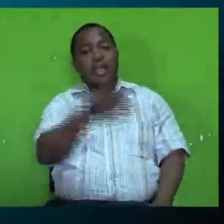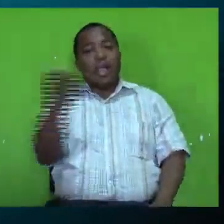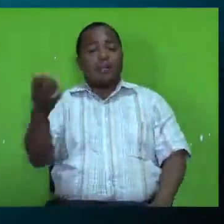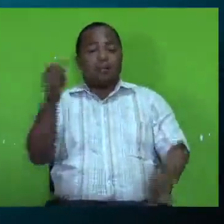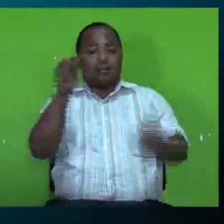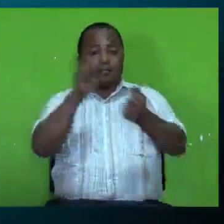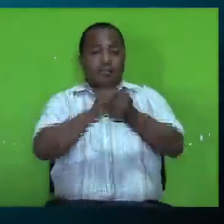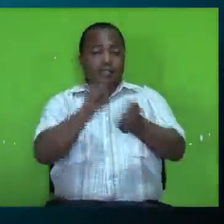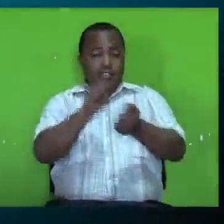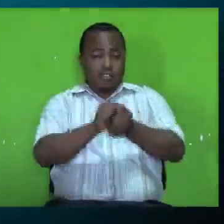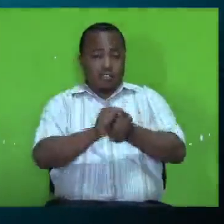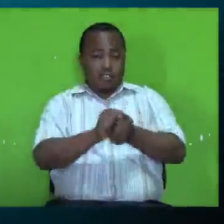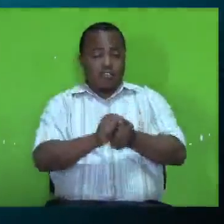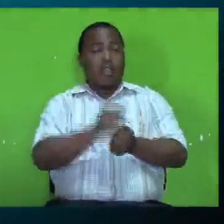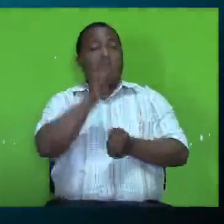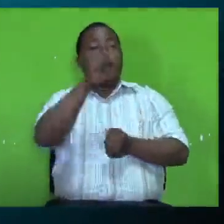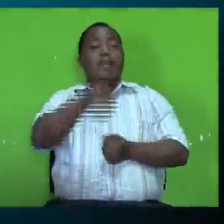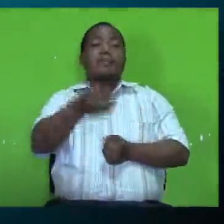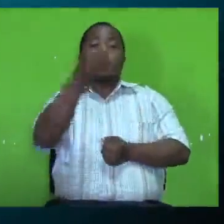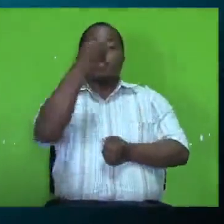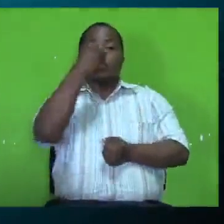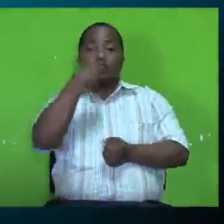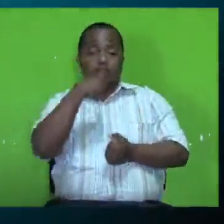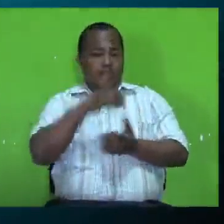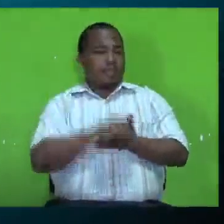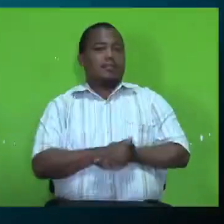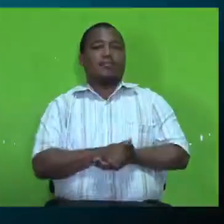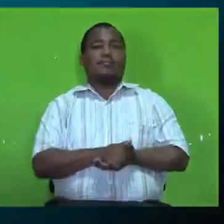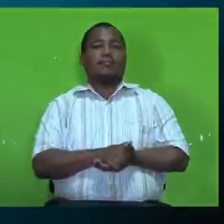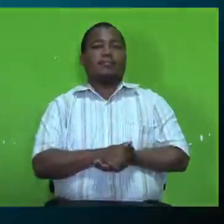material is food nutrients.